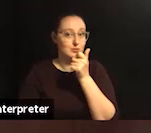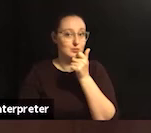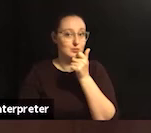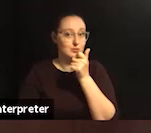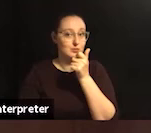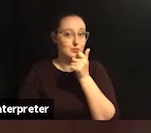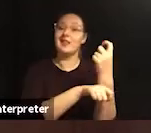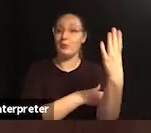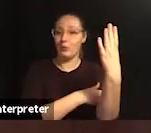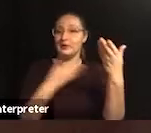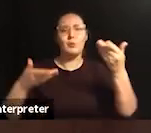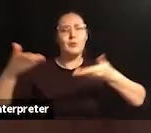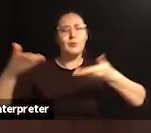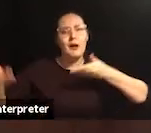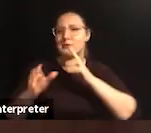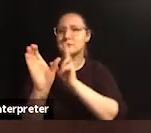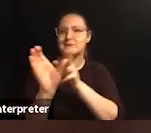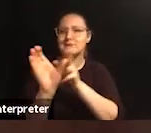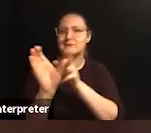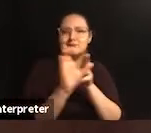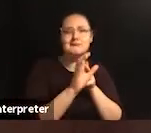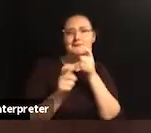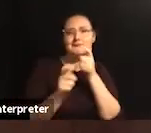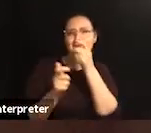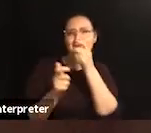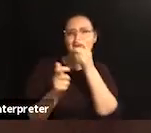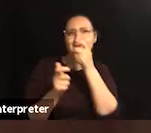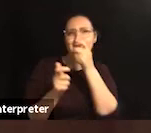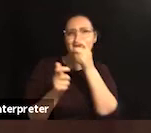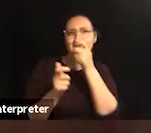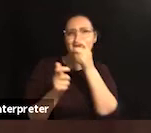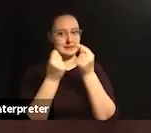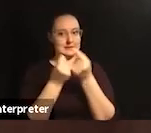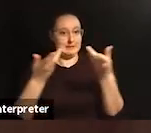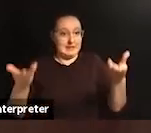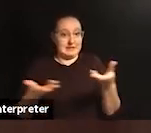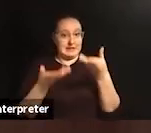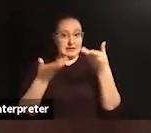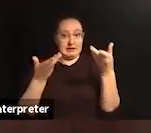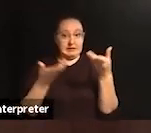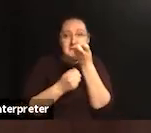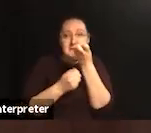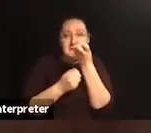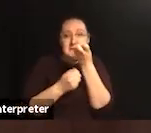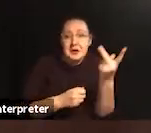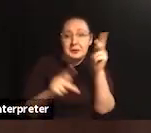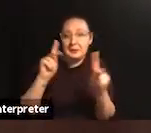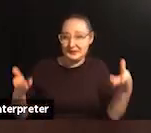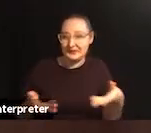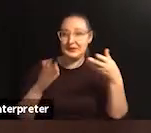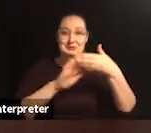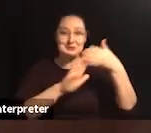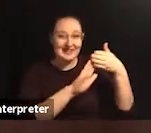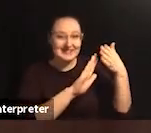to join us. I want to especially thank this team that is here. It's a small team putting this all on, but they are brave